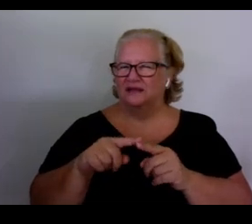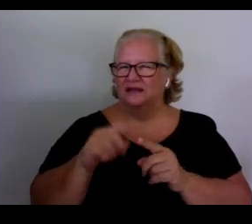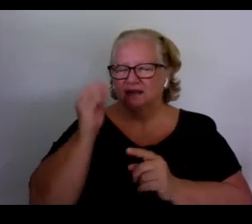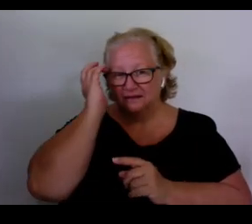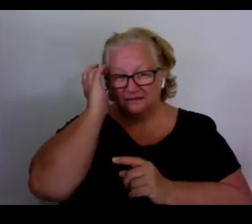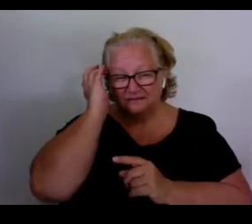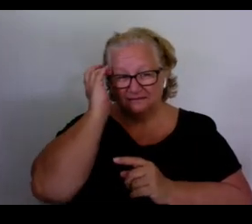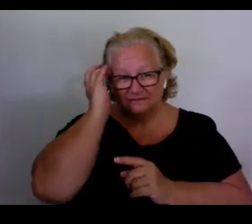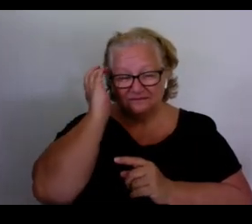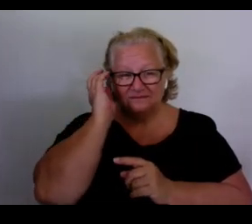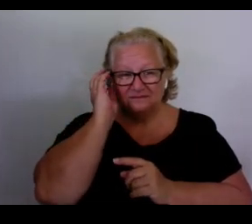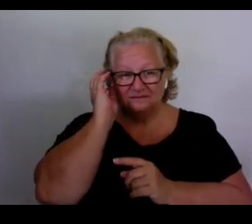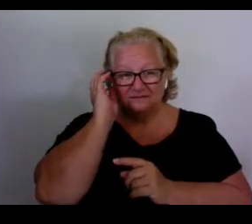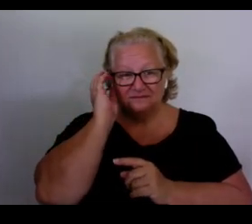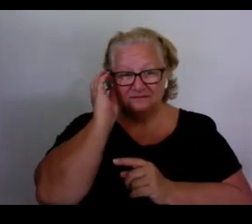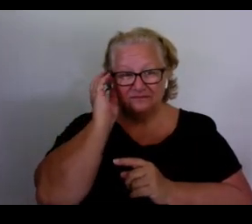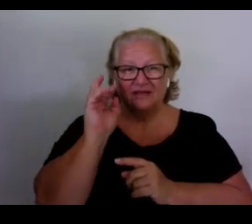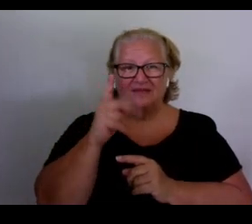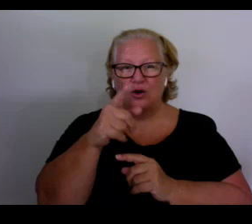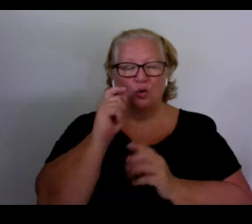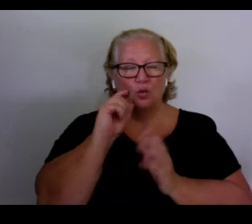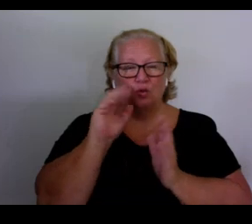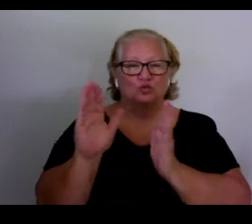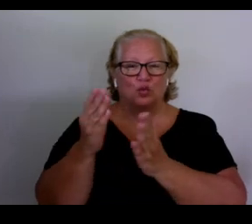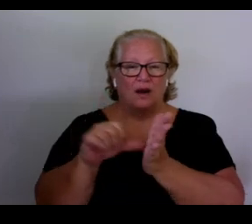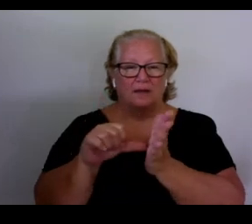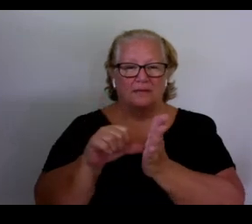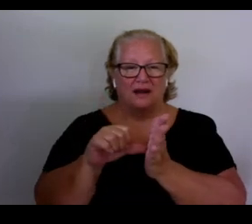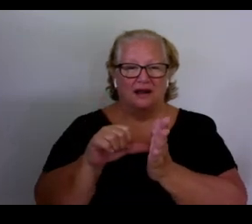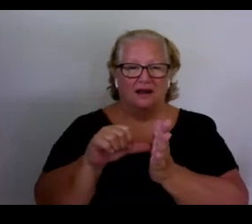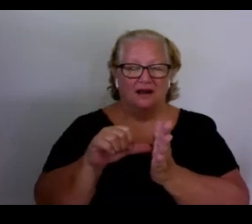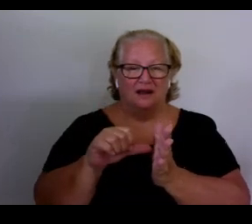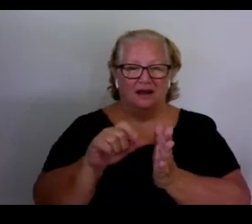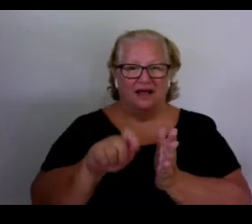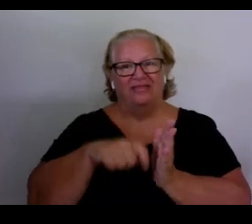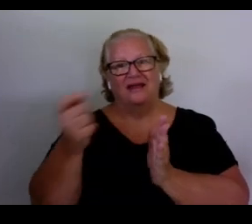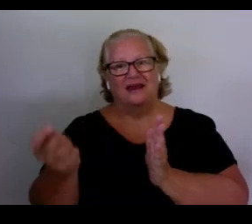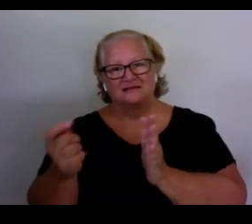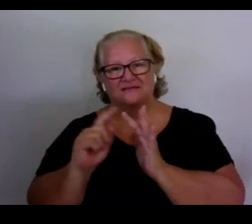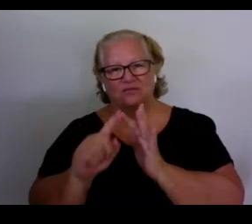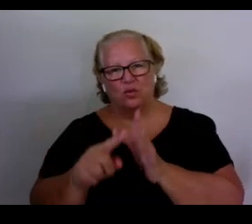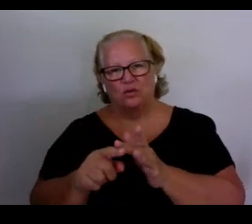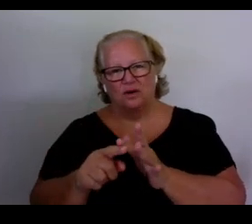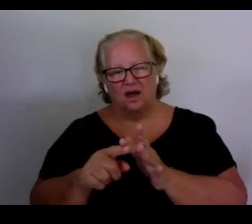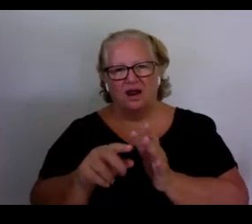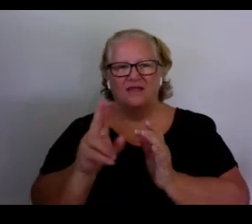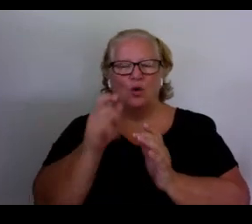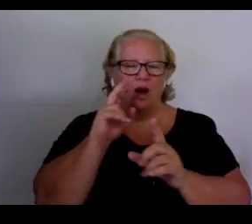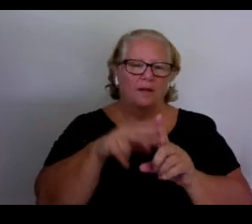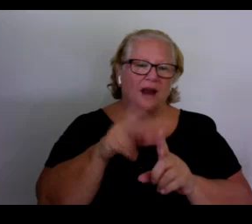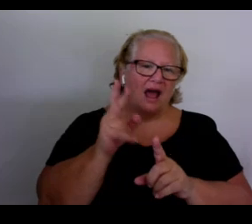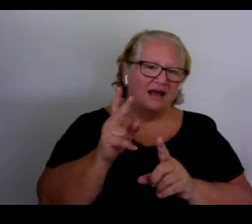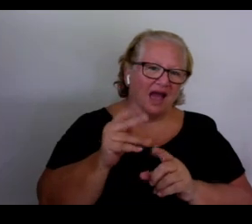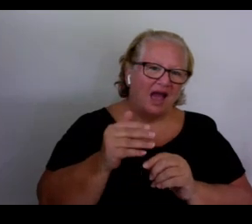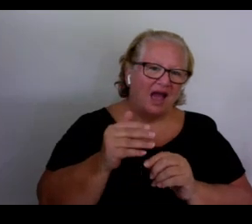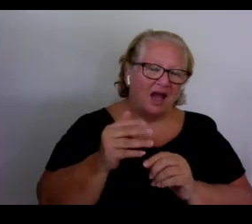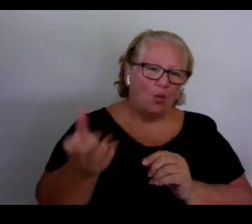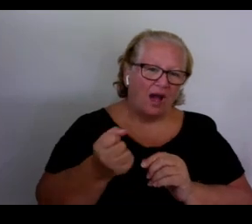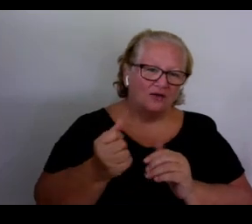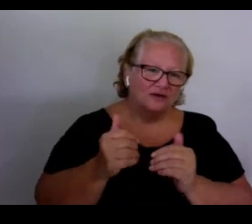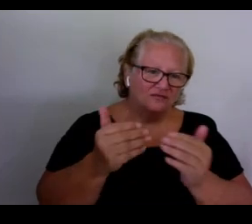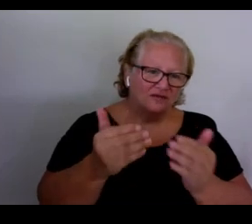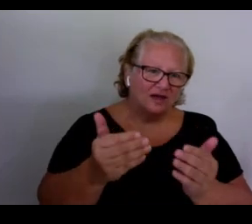When you do that, you're short of money in fortnight 2, and you'll apply for another wage advance to